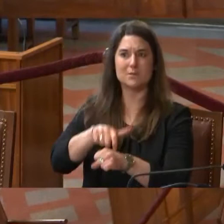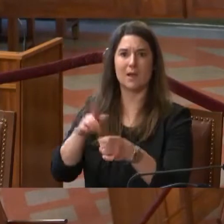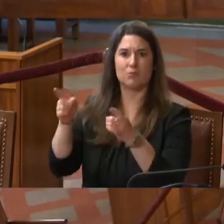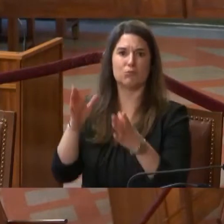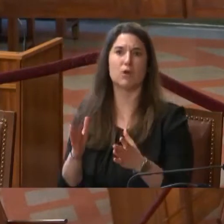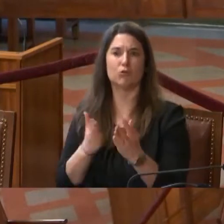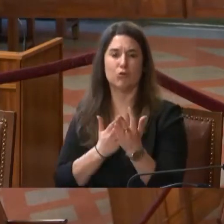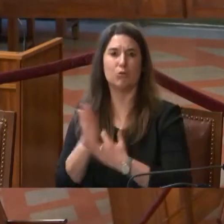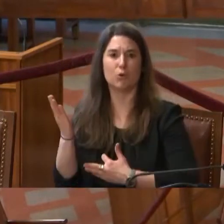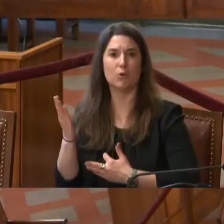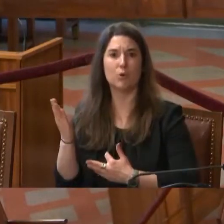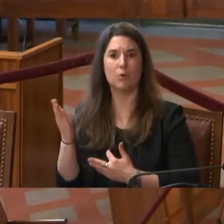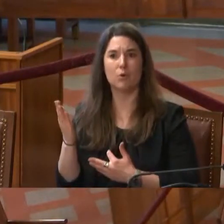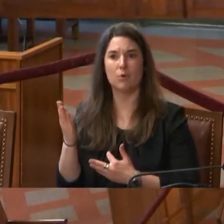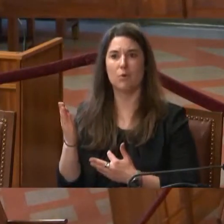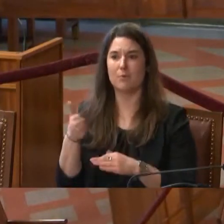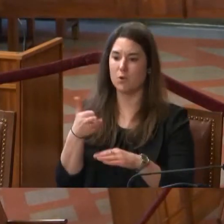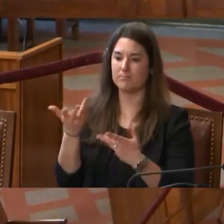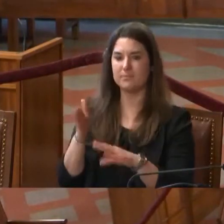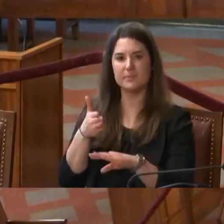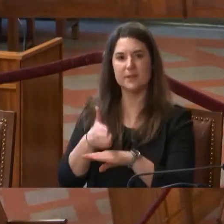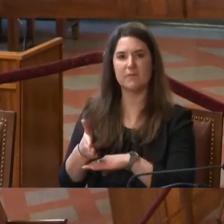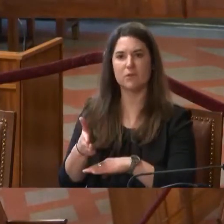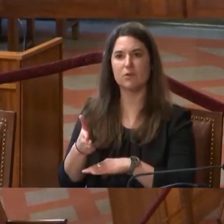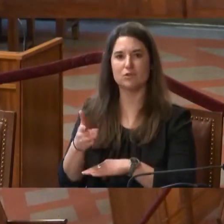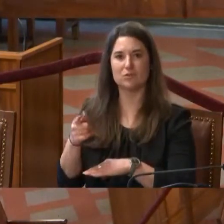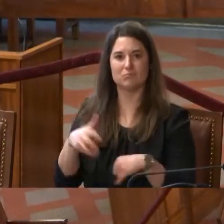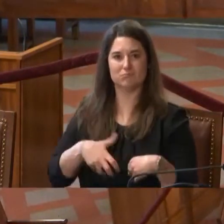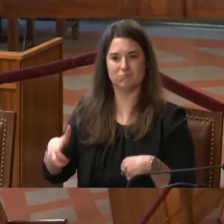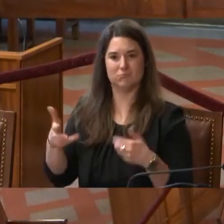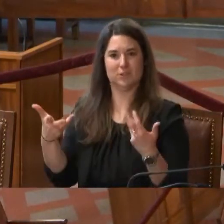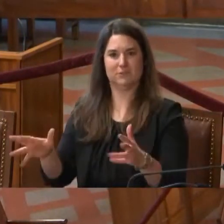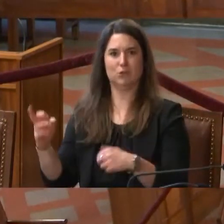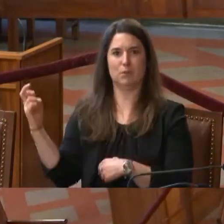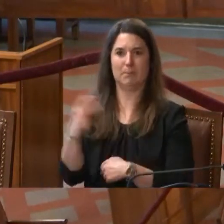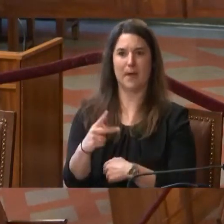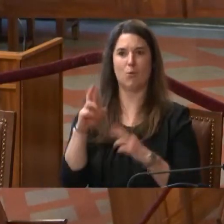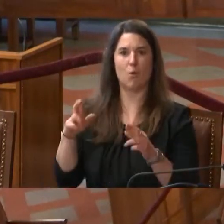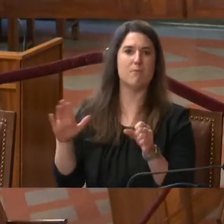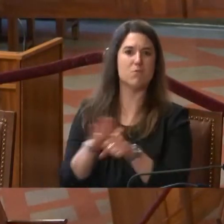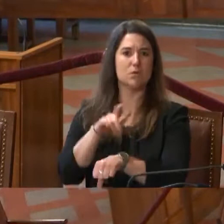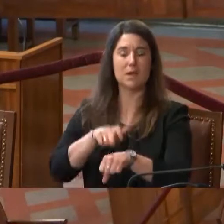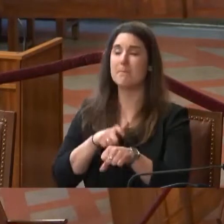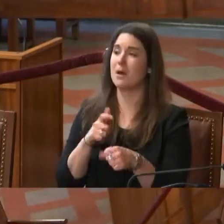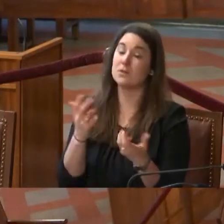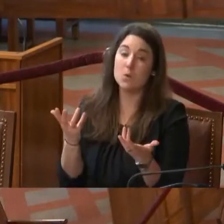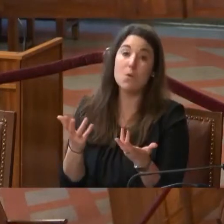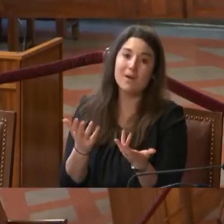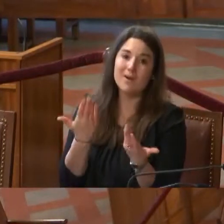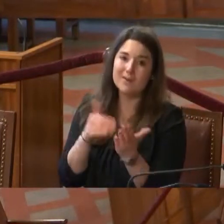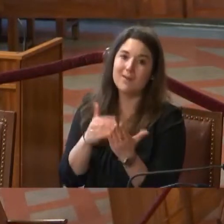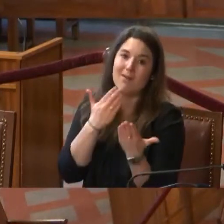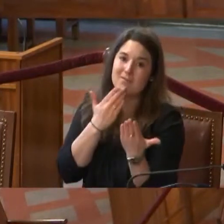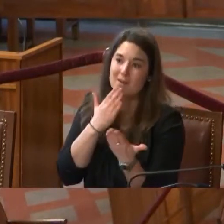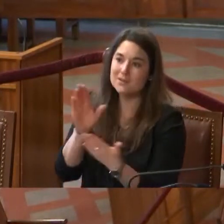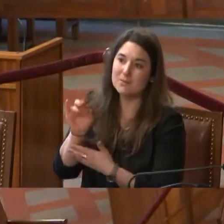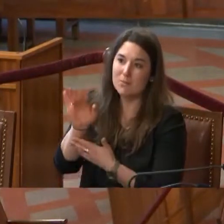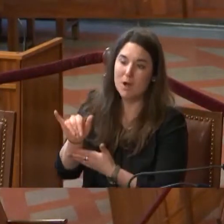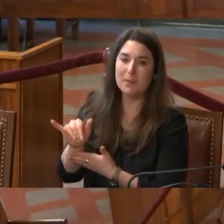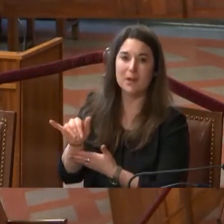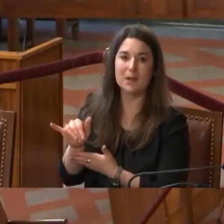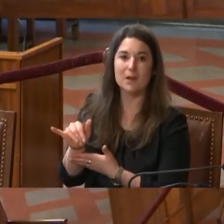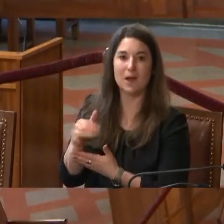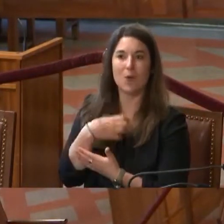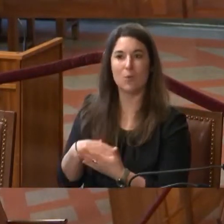director through after she's maybe back from maternity leave. But so yeah, just thanks again, Bobby. I wish you were there a year